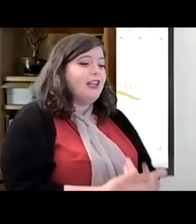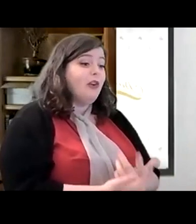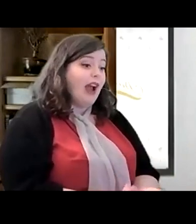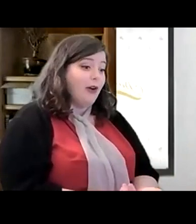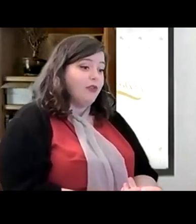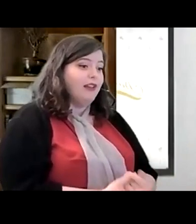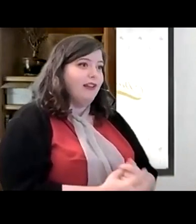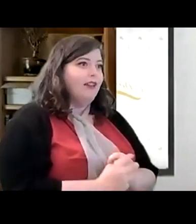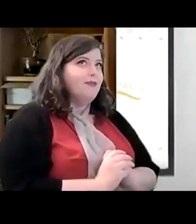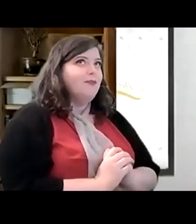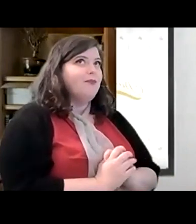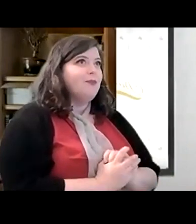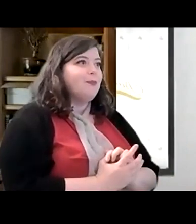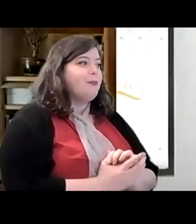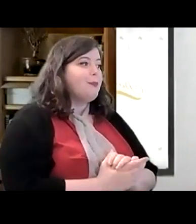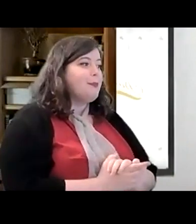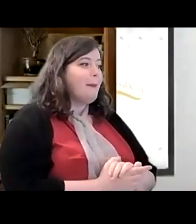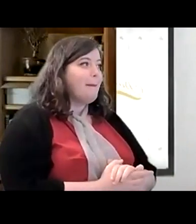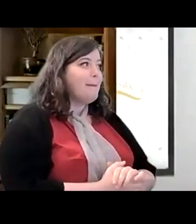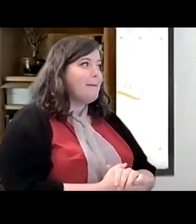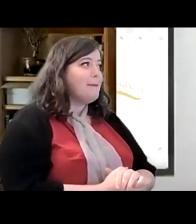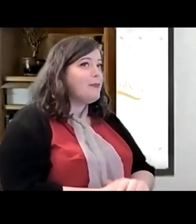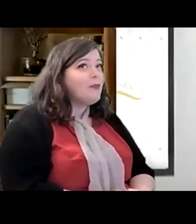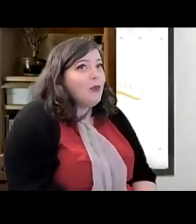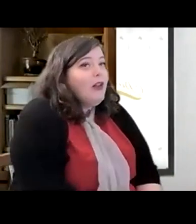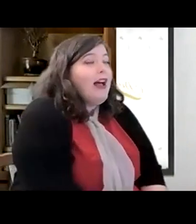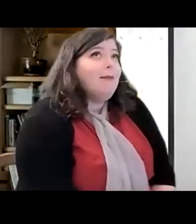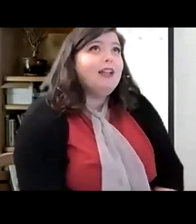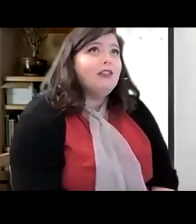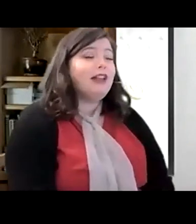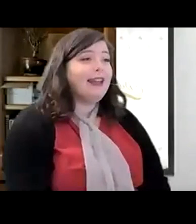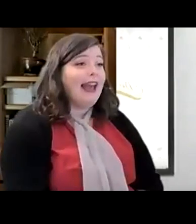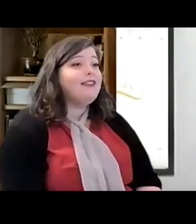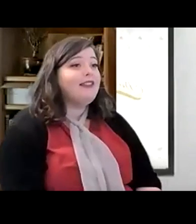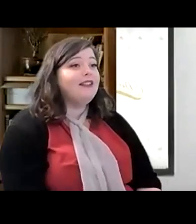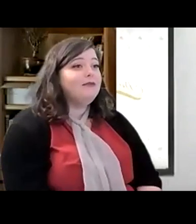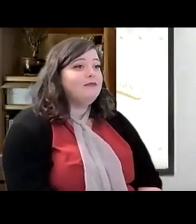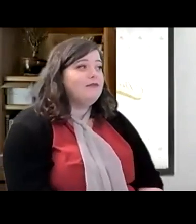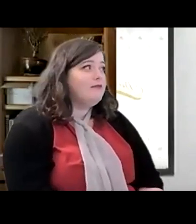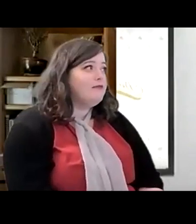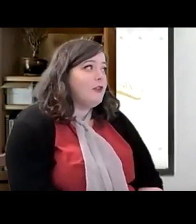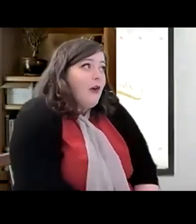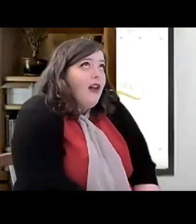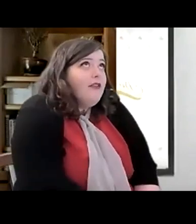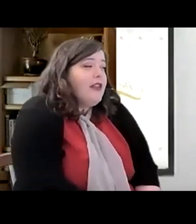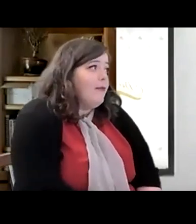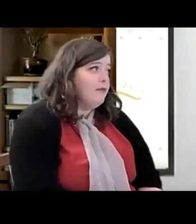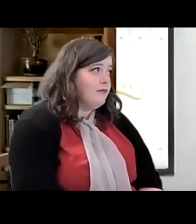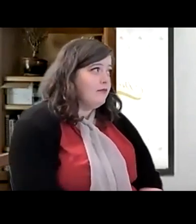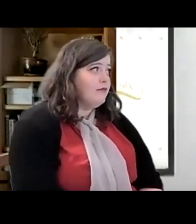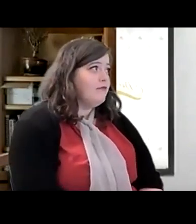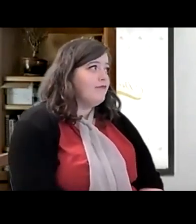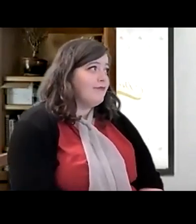to figure out. What did you do? Well, I made it look like an accident. For all of